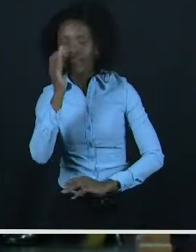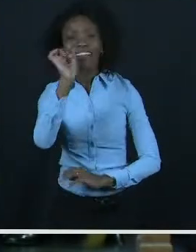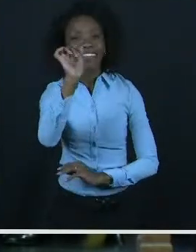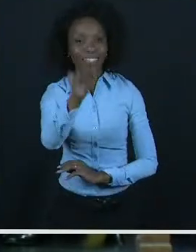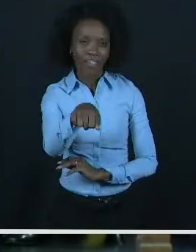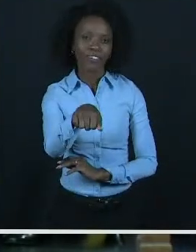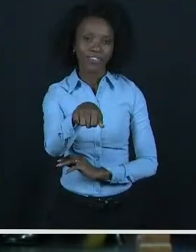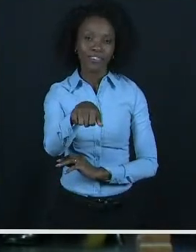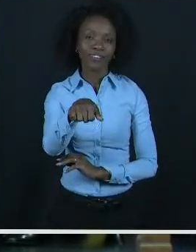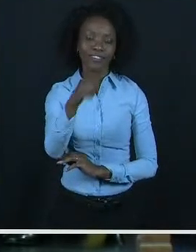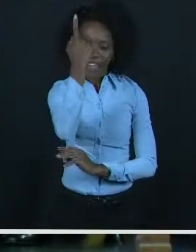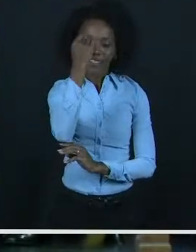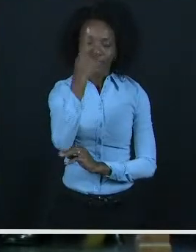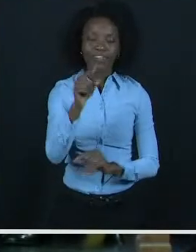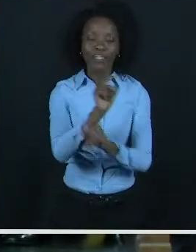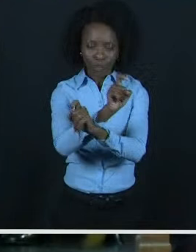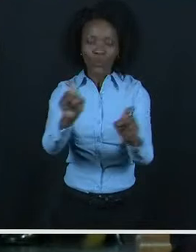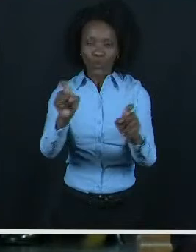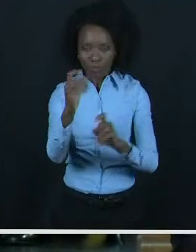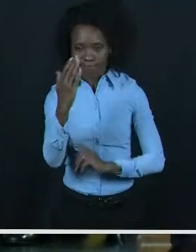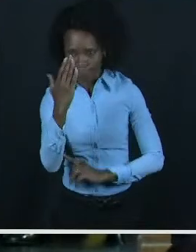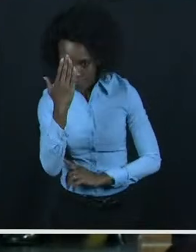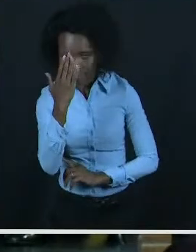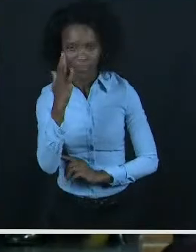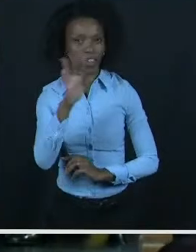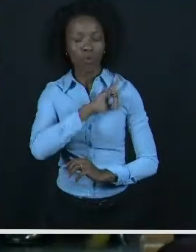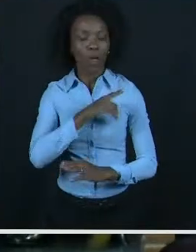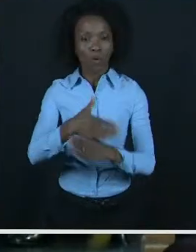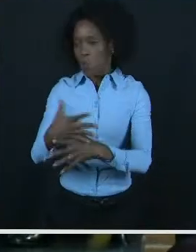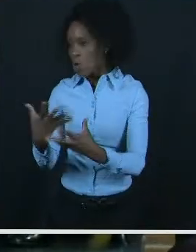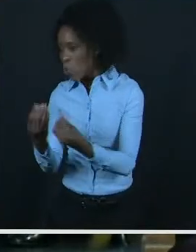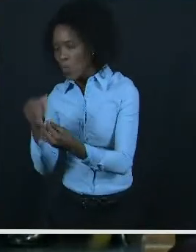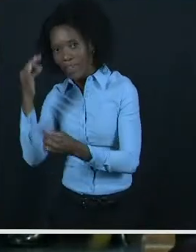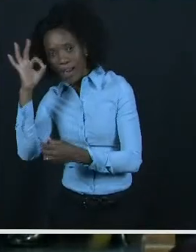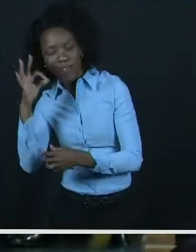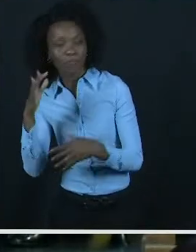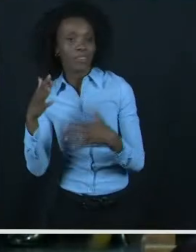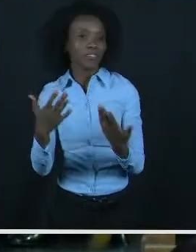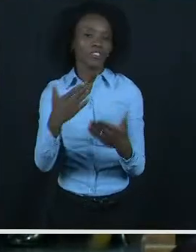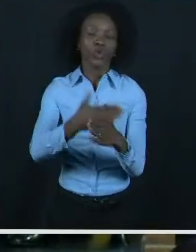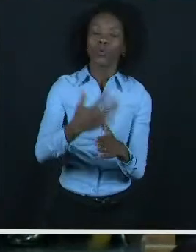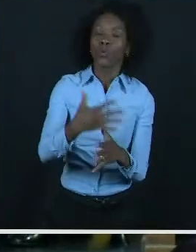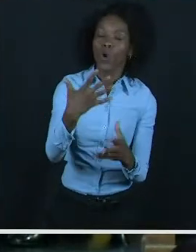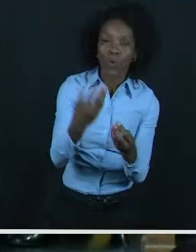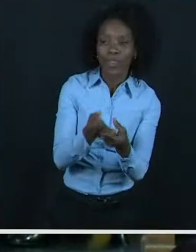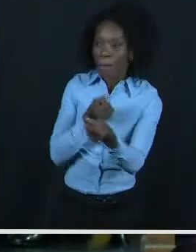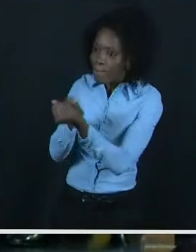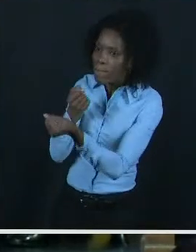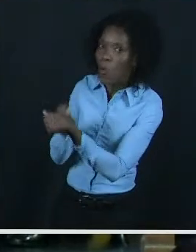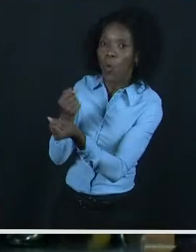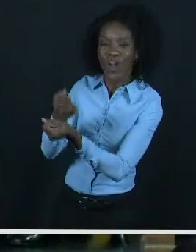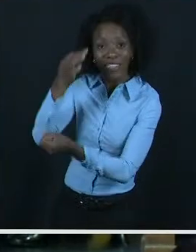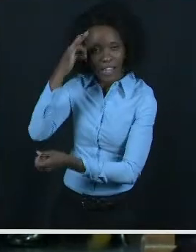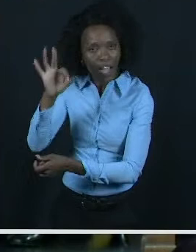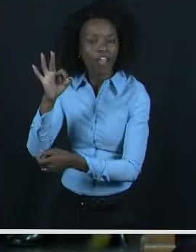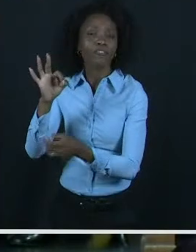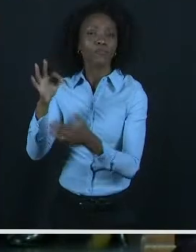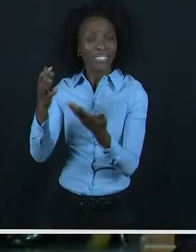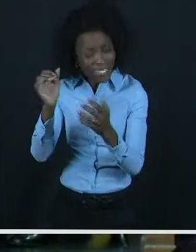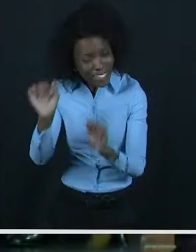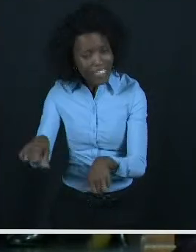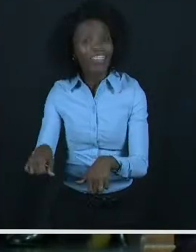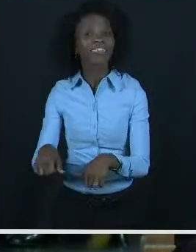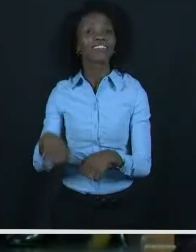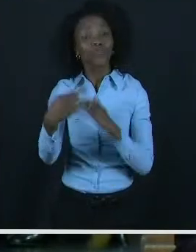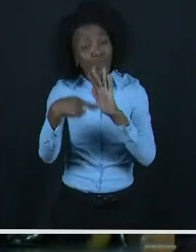at the coalface, and that is where you work with government, that is where you assist government, and that's